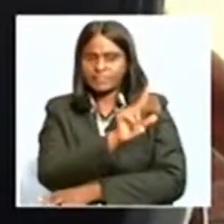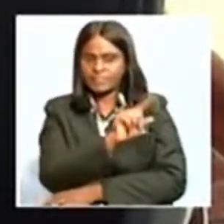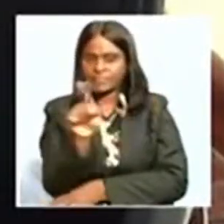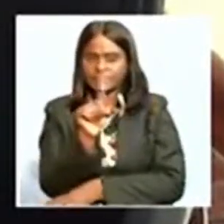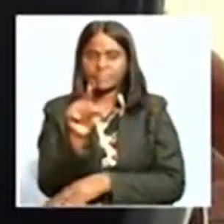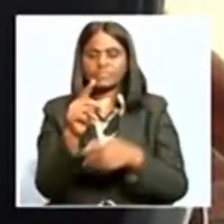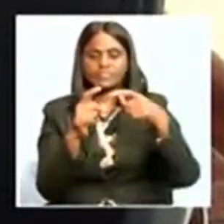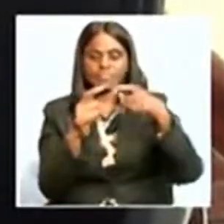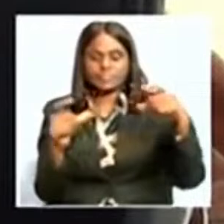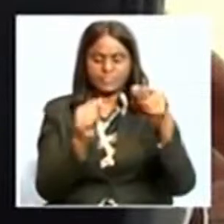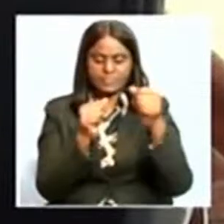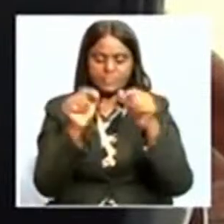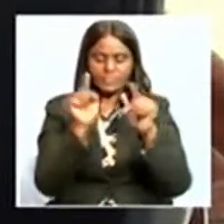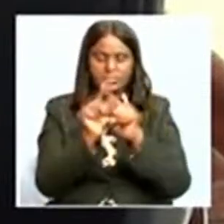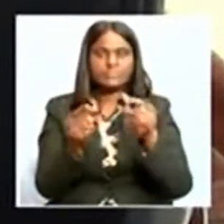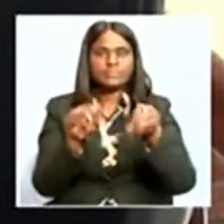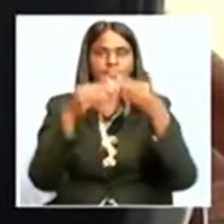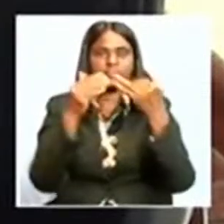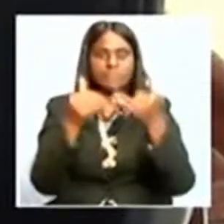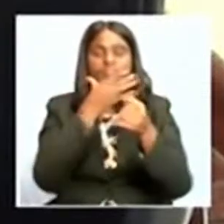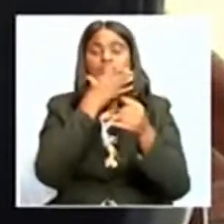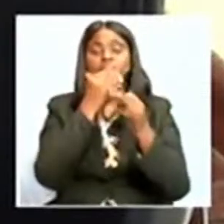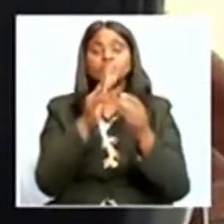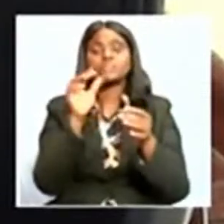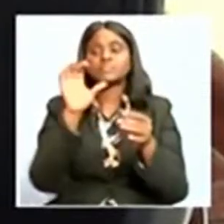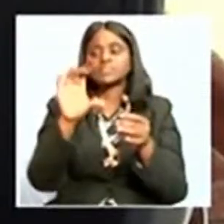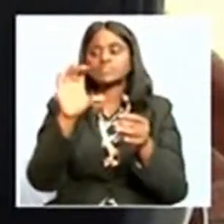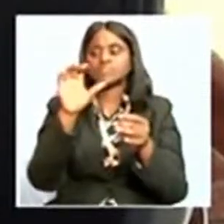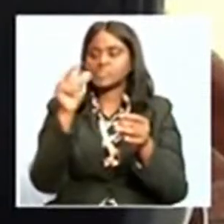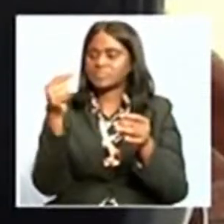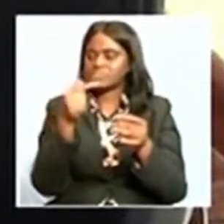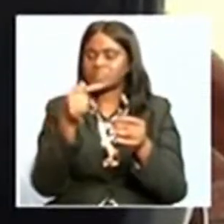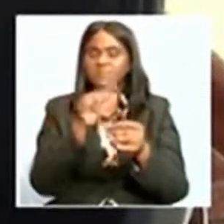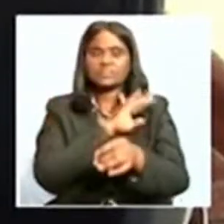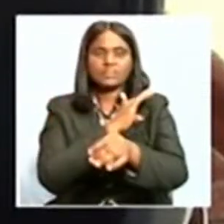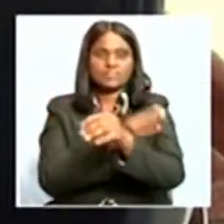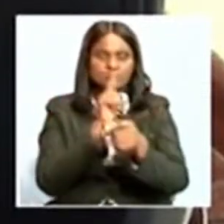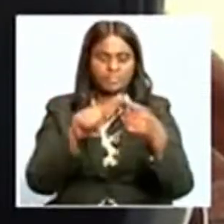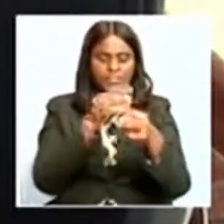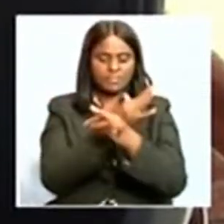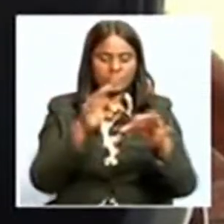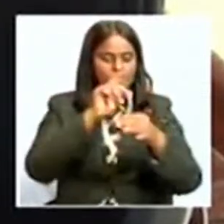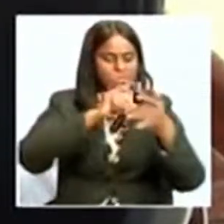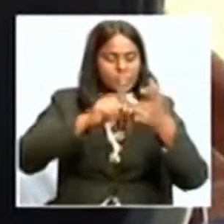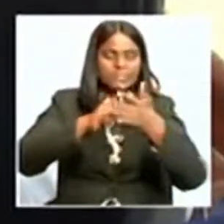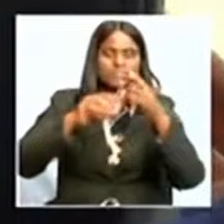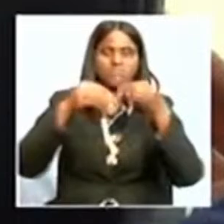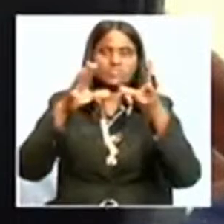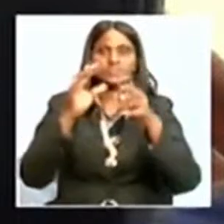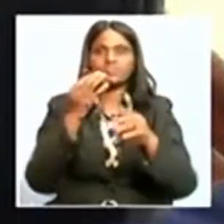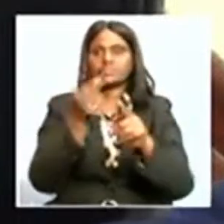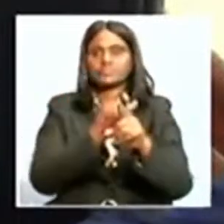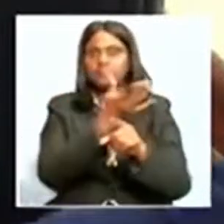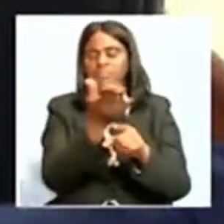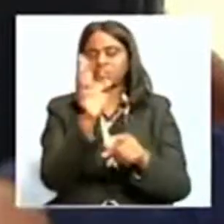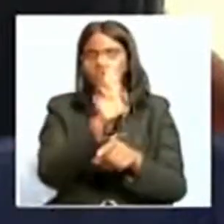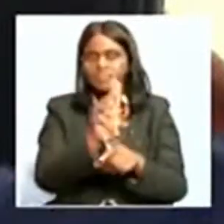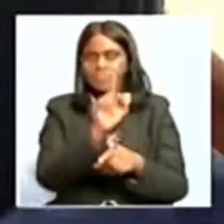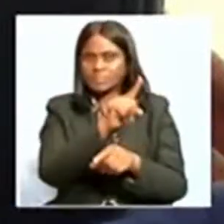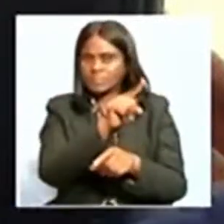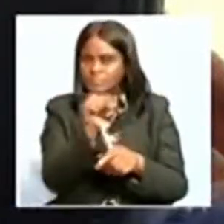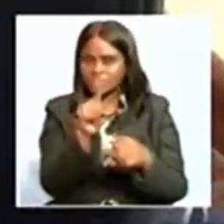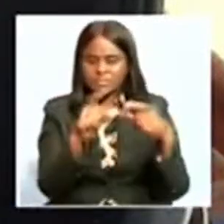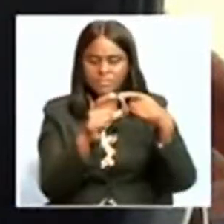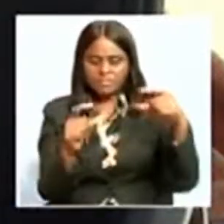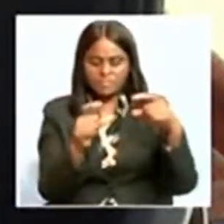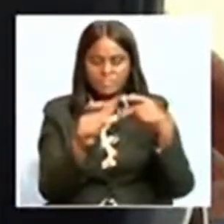electronic invoicing system, and also gives the Commissioner General the power to exempt this taxable supplier from using this electronic